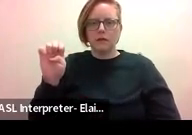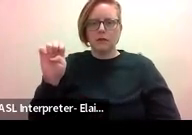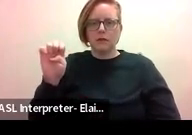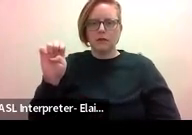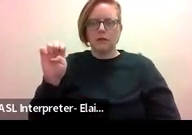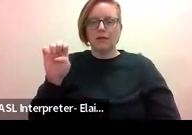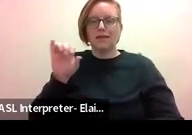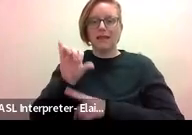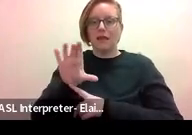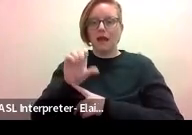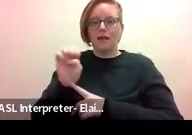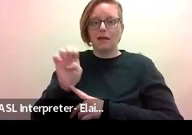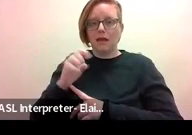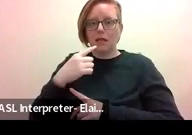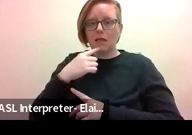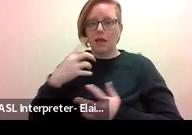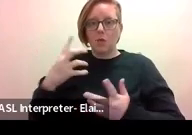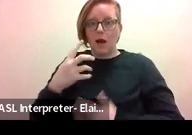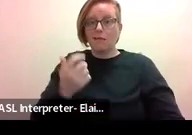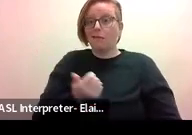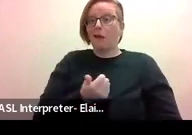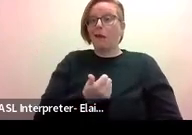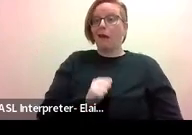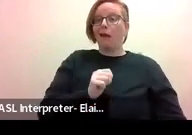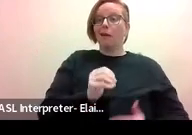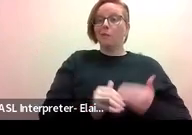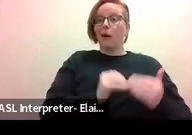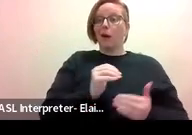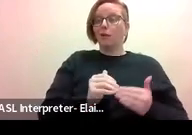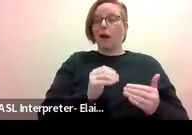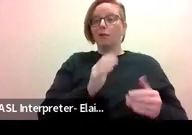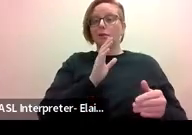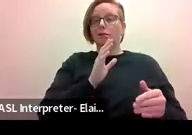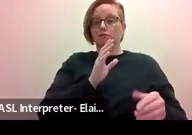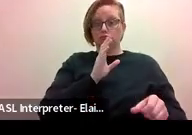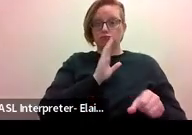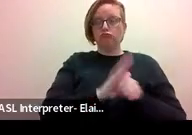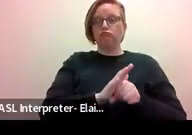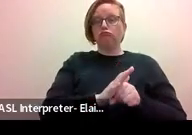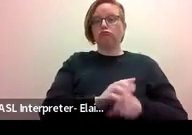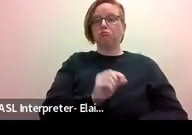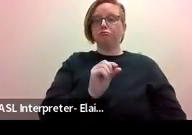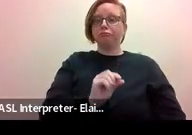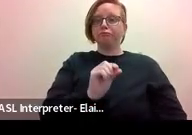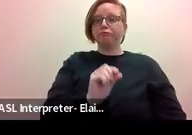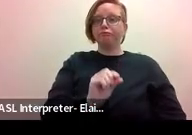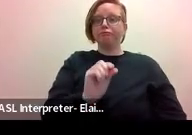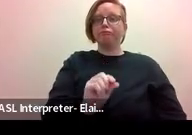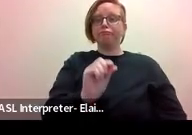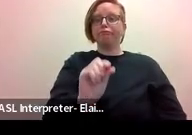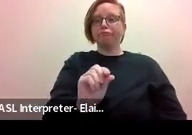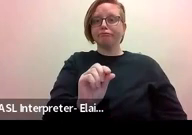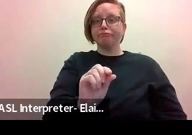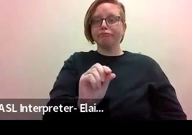said that any progress is progress. Doesn't matter how small, merely more than de minimis is the legal